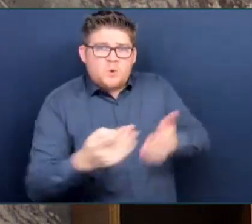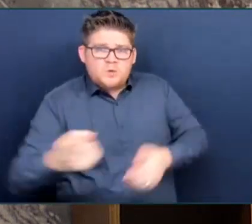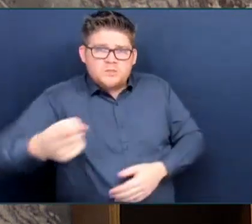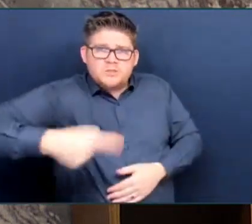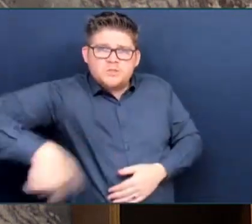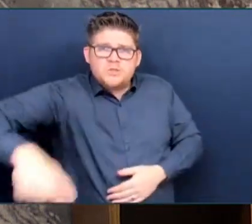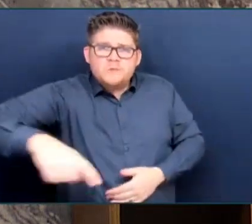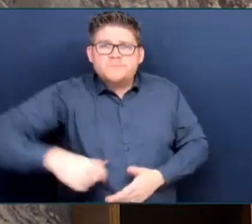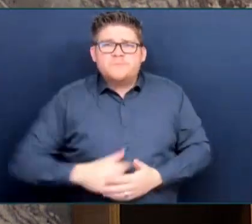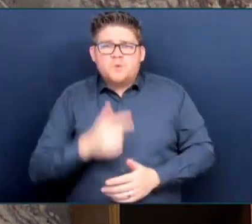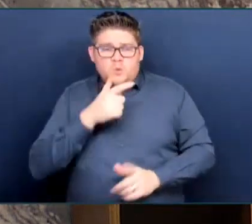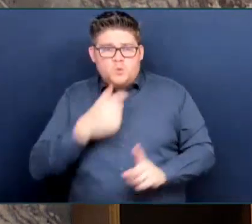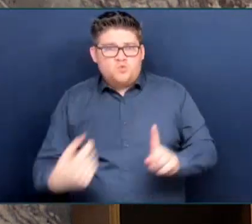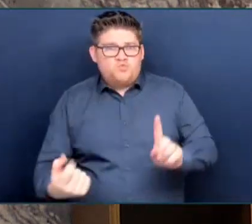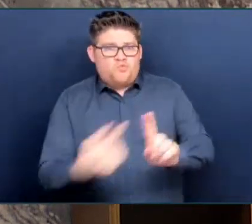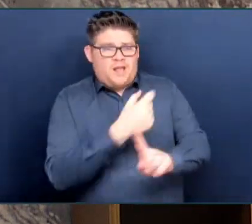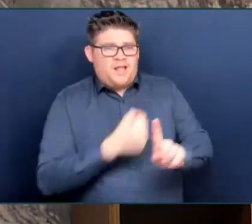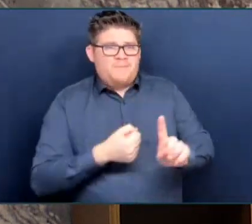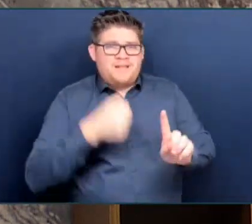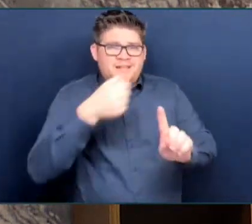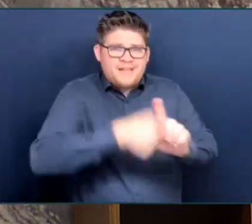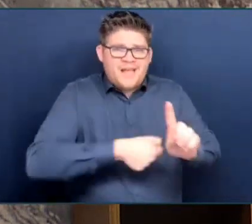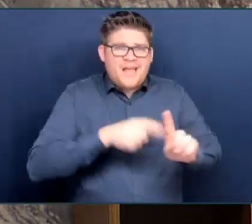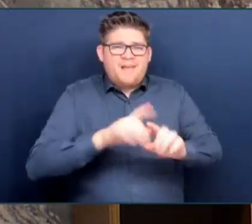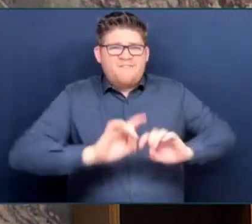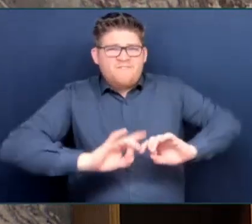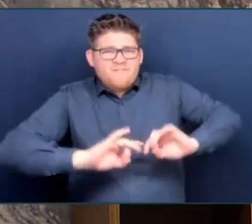small businesses and communities right across British Columbia?